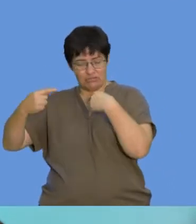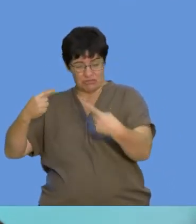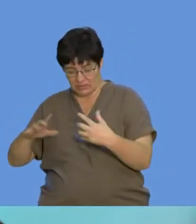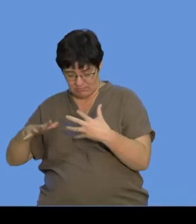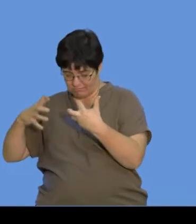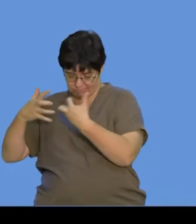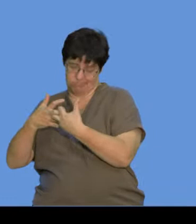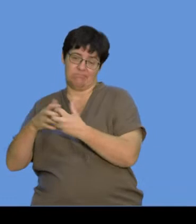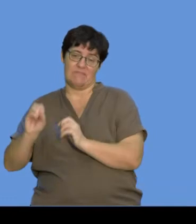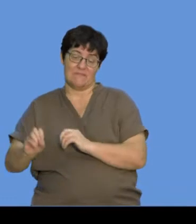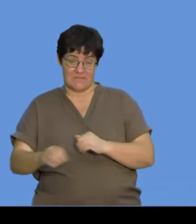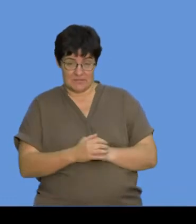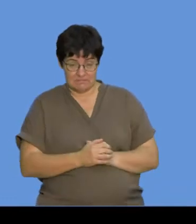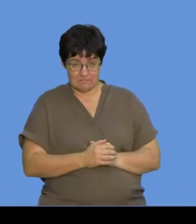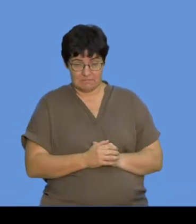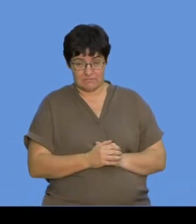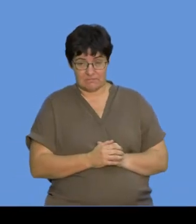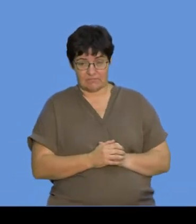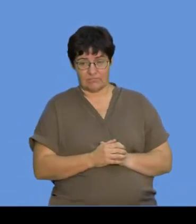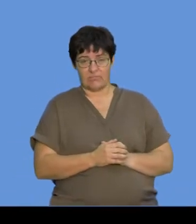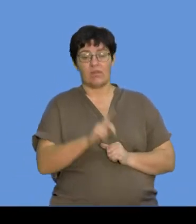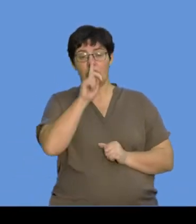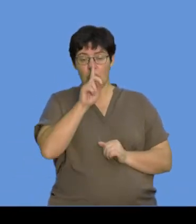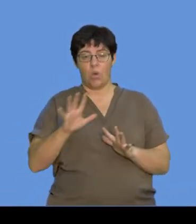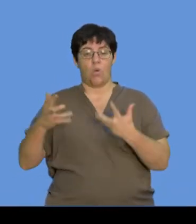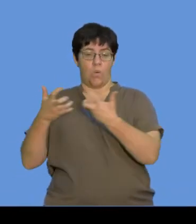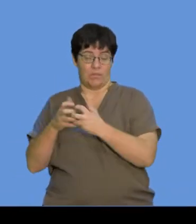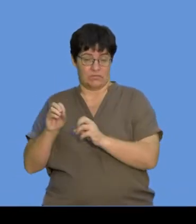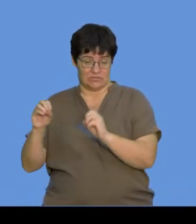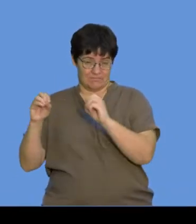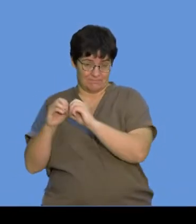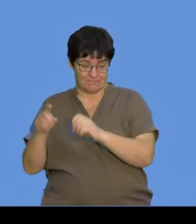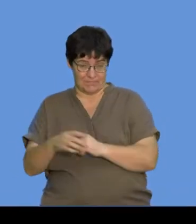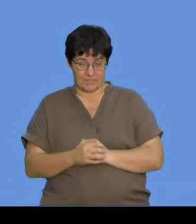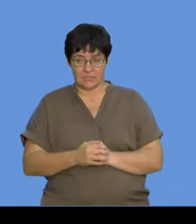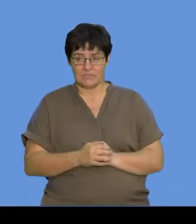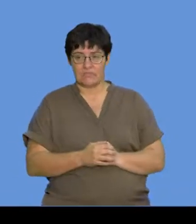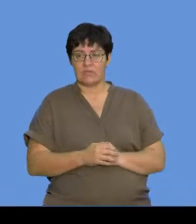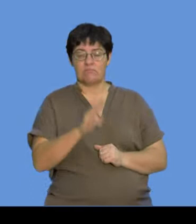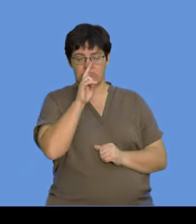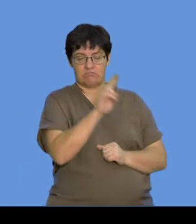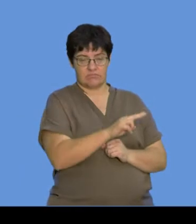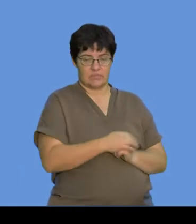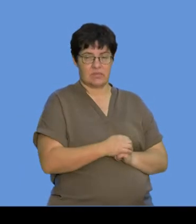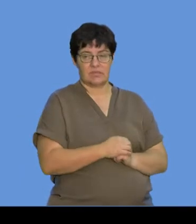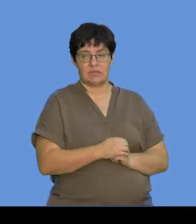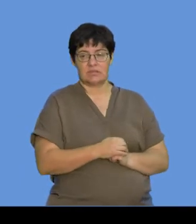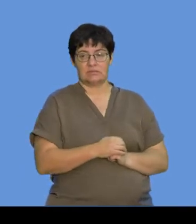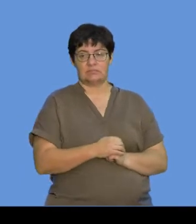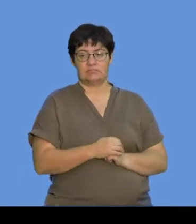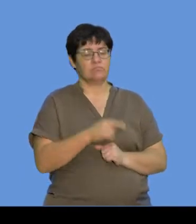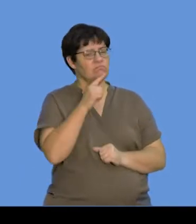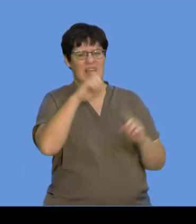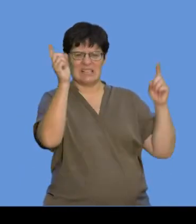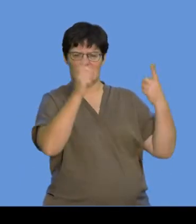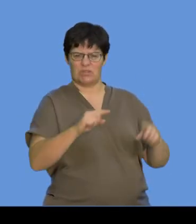this is an element, right? Now, let's look at compounds, okay? Just for distinction, we'll circle the compounds,